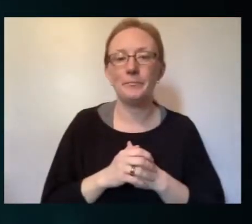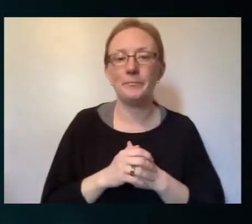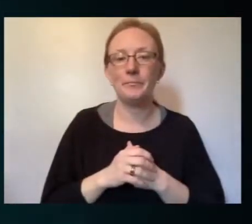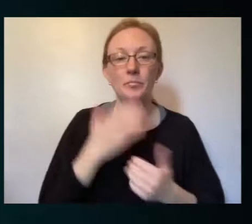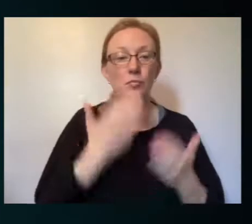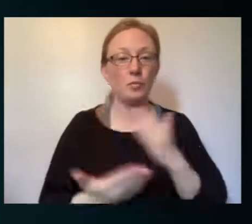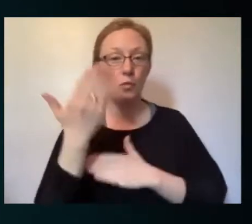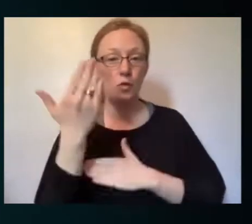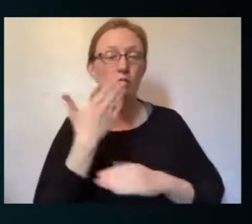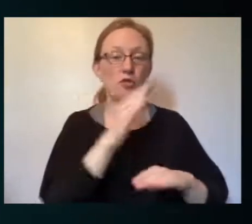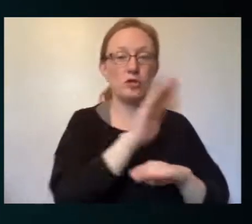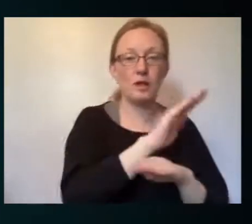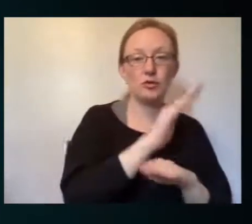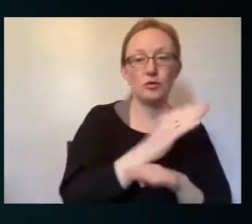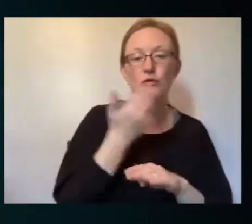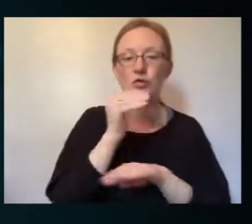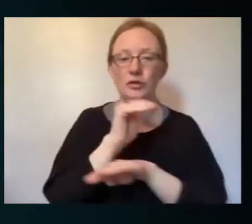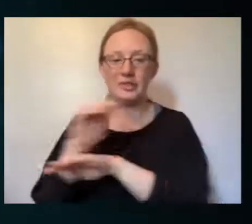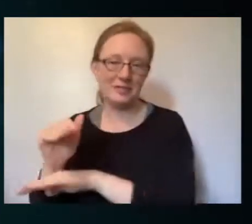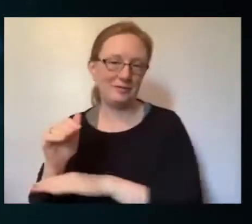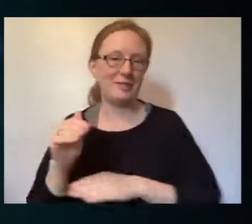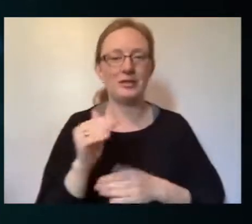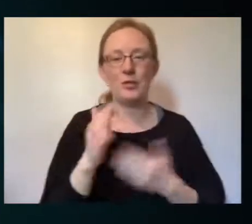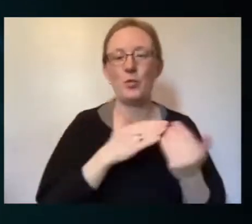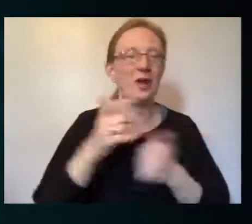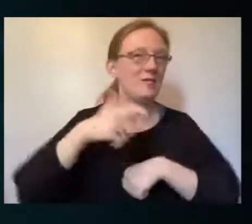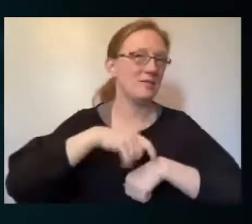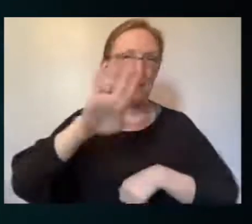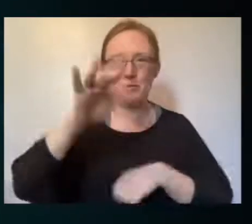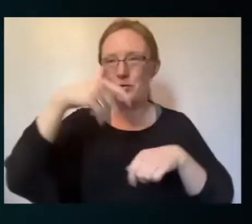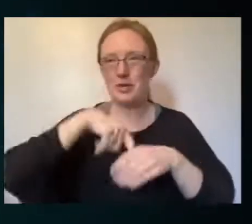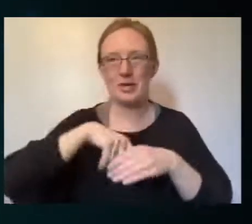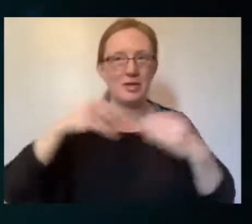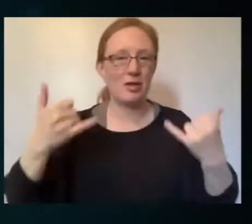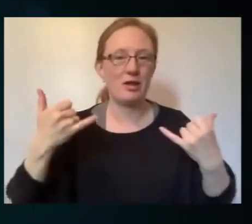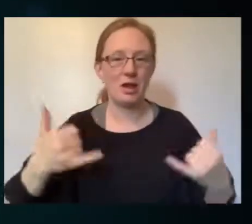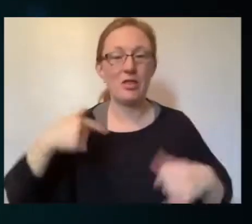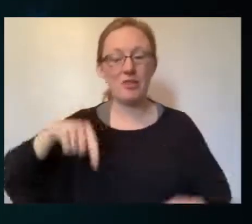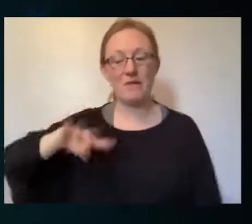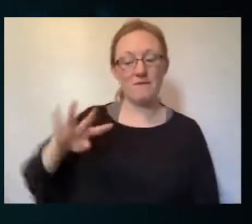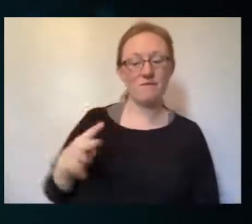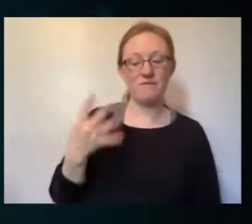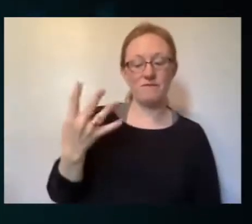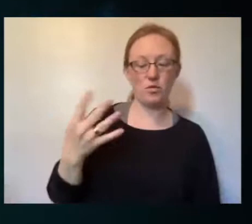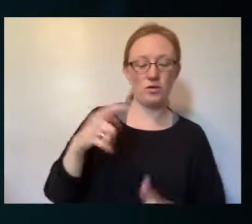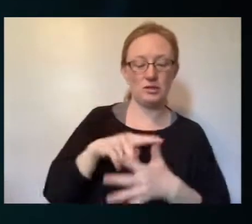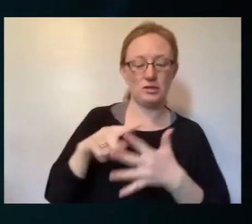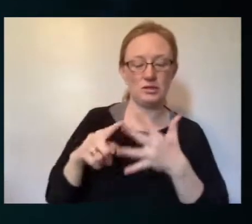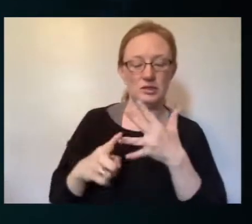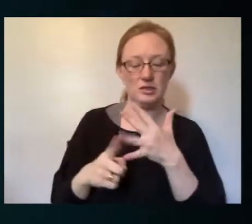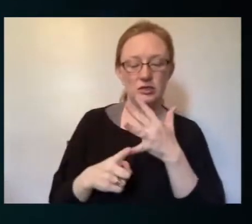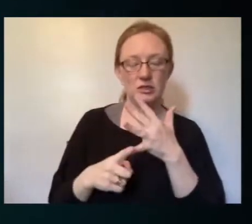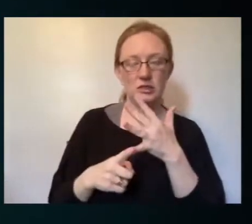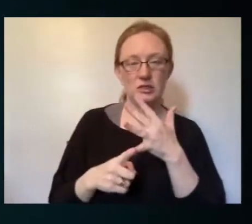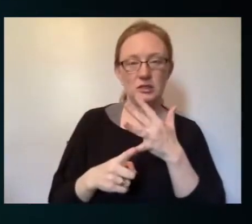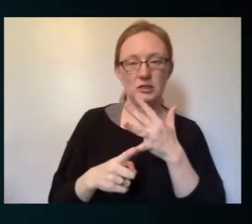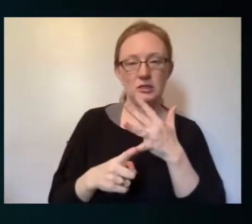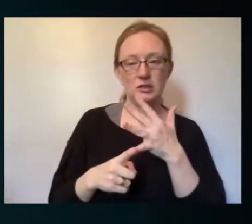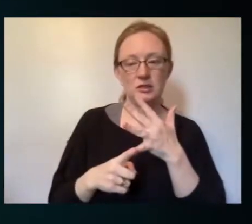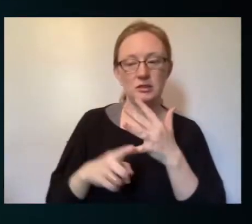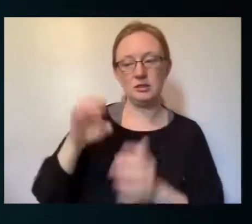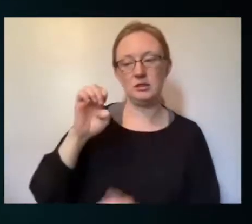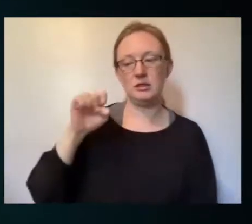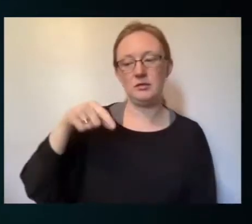Good morning, good afternoon, good evening, wherever you are. This is the fourth in our series of our